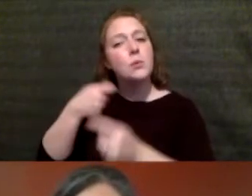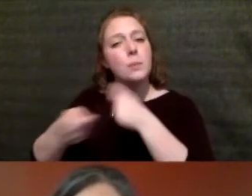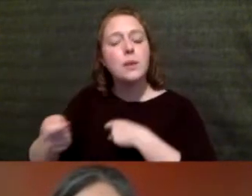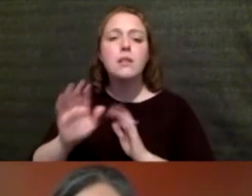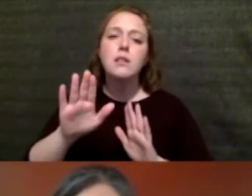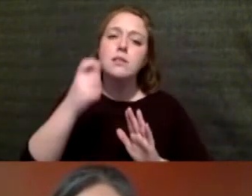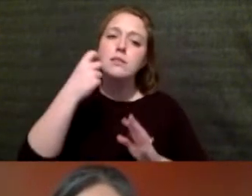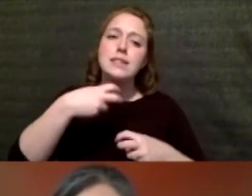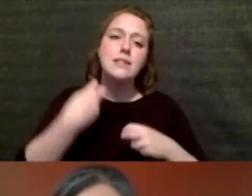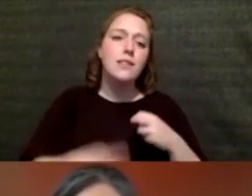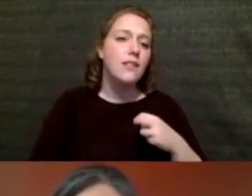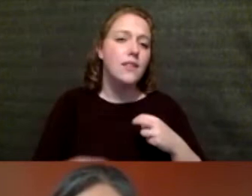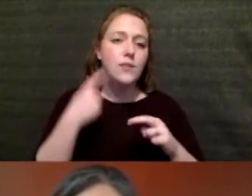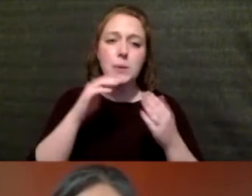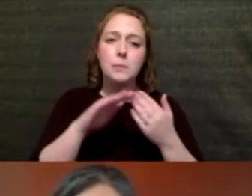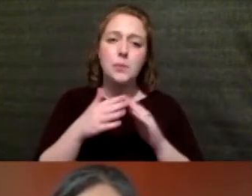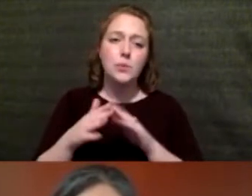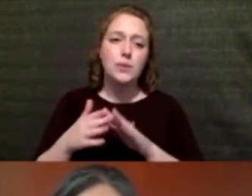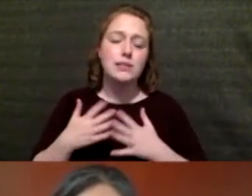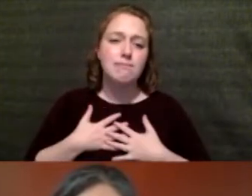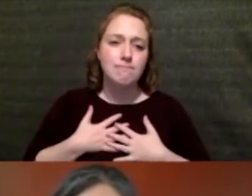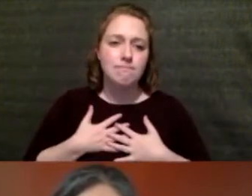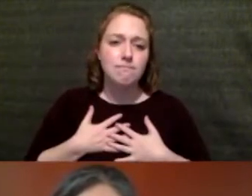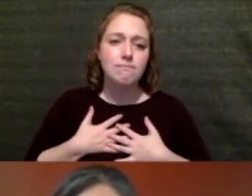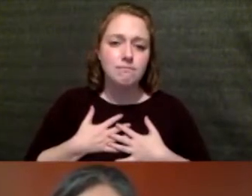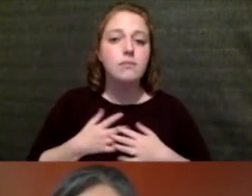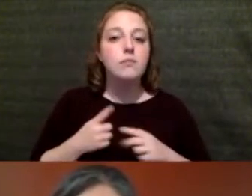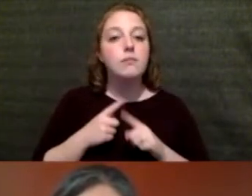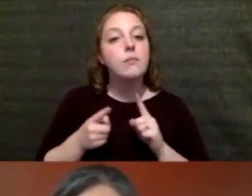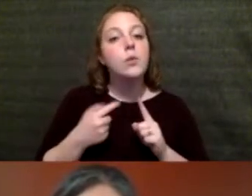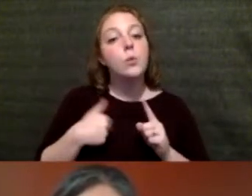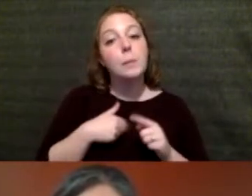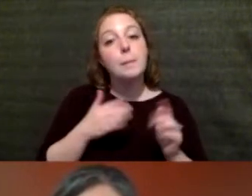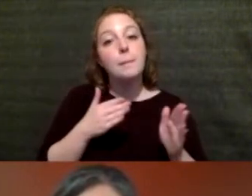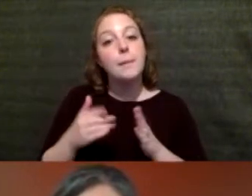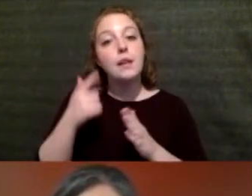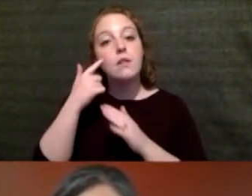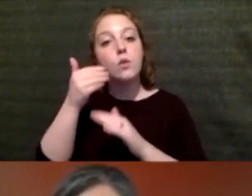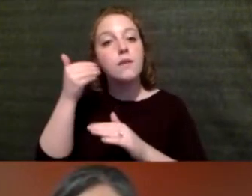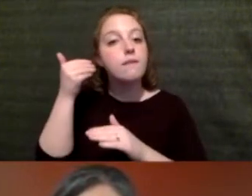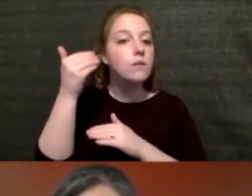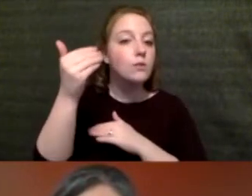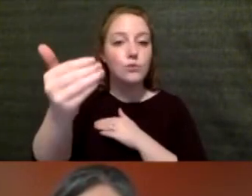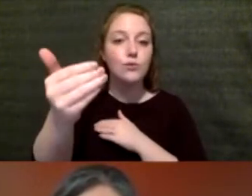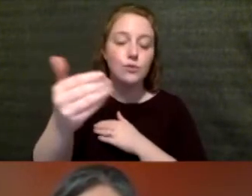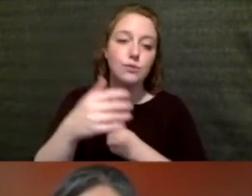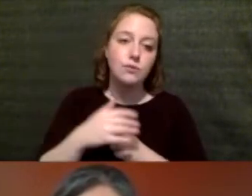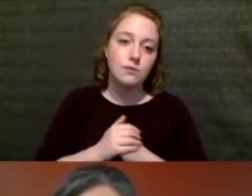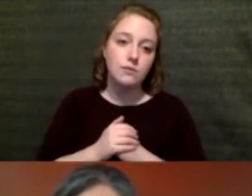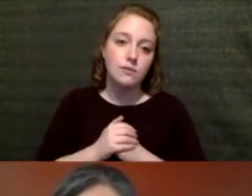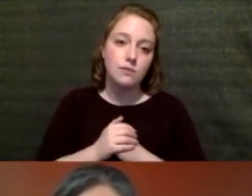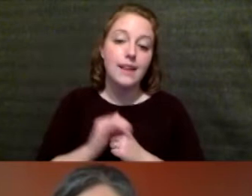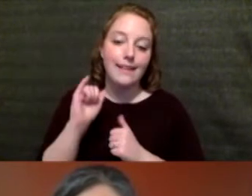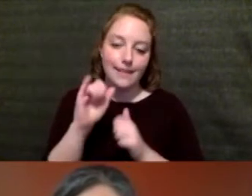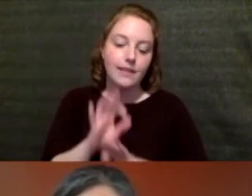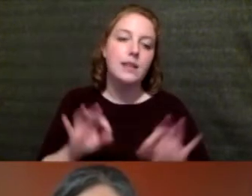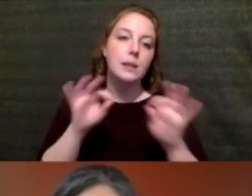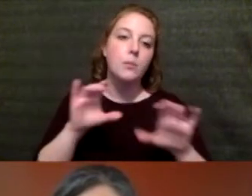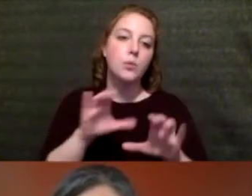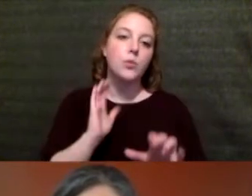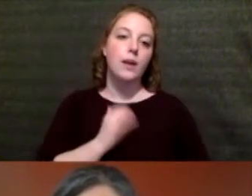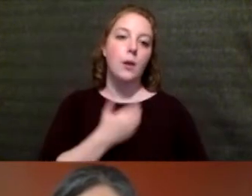It's hard for the community, but we're planning for the future. So I, I want to do the very best we can for our students.